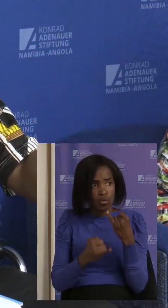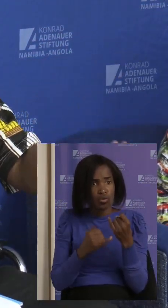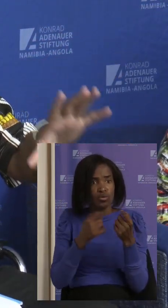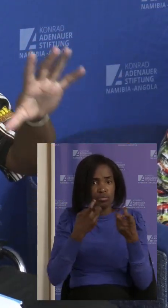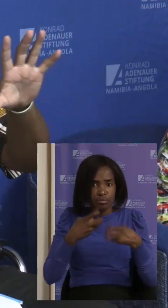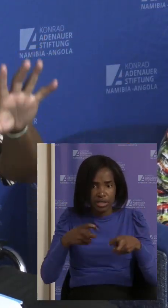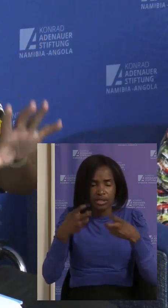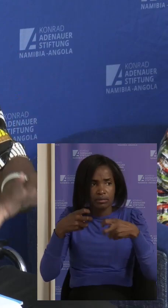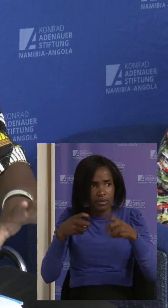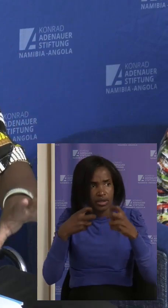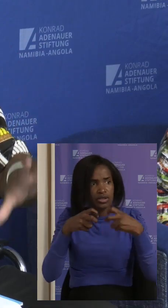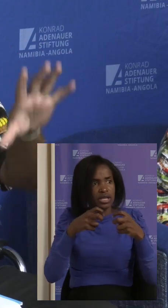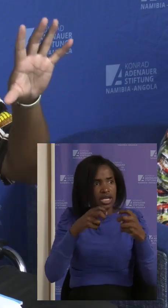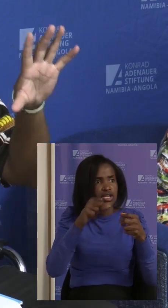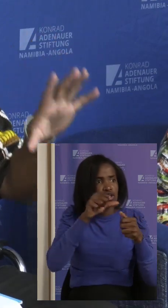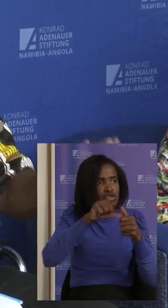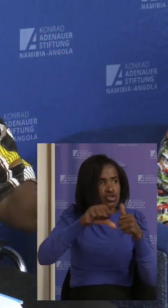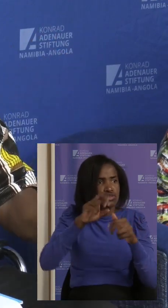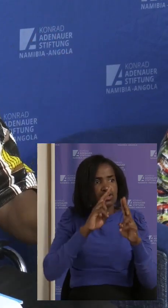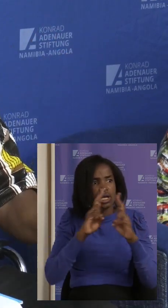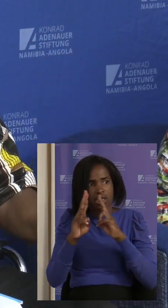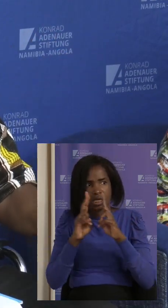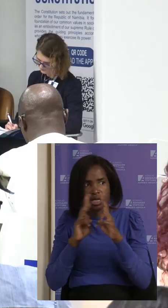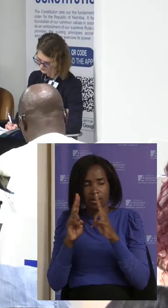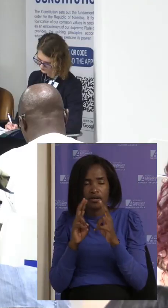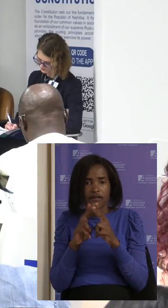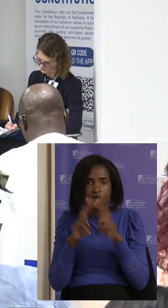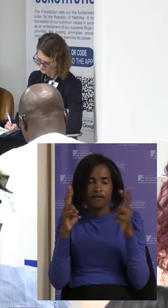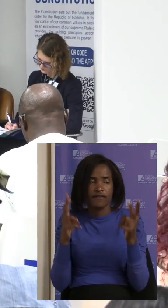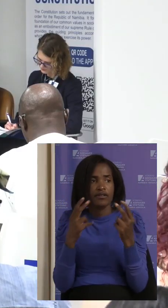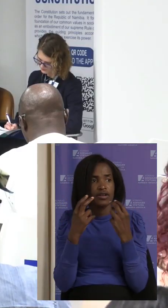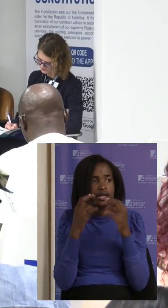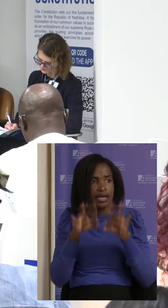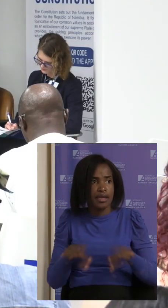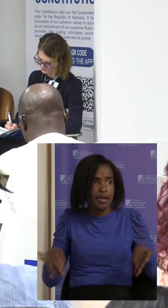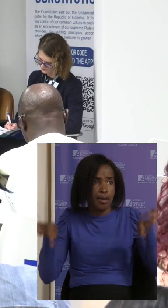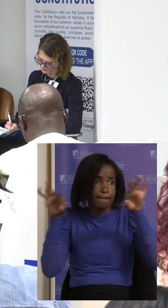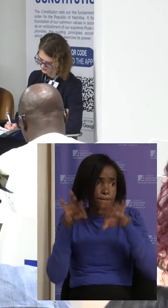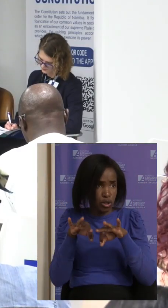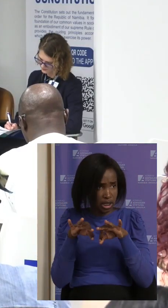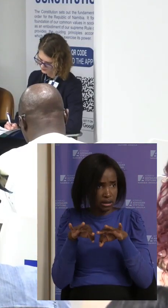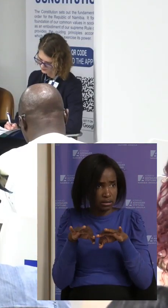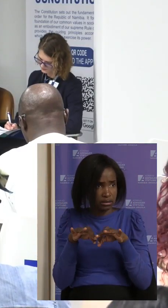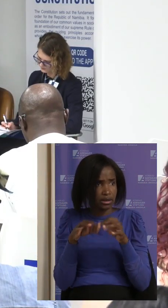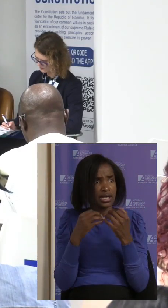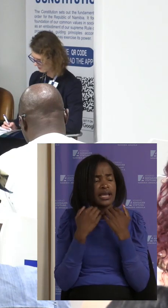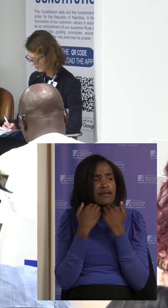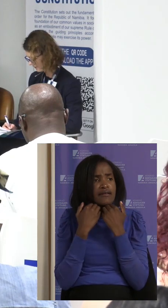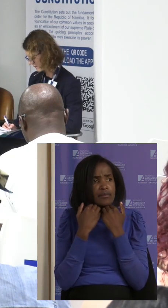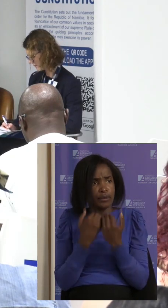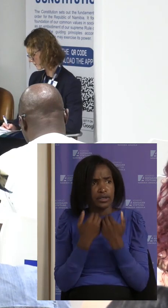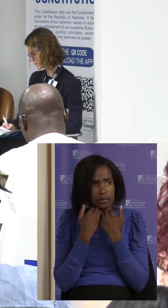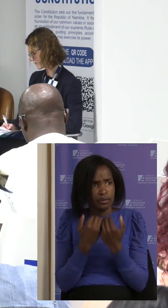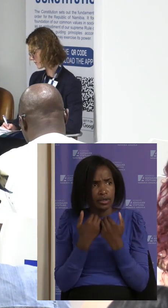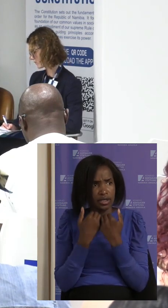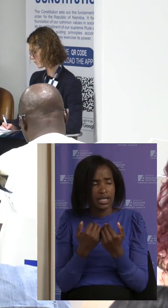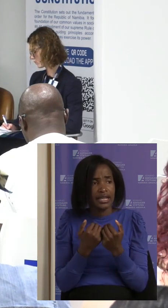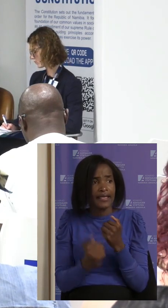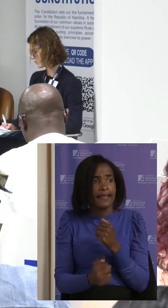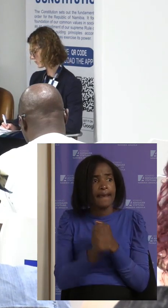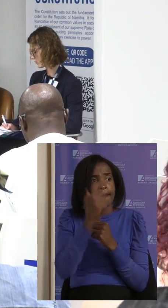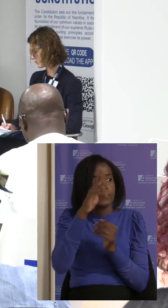consultation, social dialogue is the most important. Not selective social dialogue. You call a person to the meeting, when